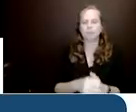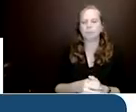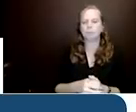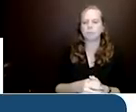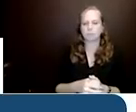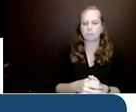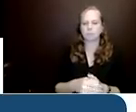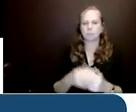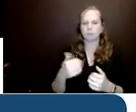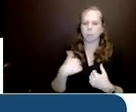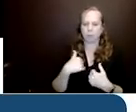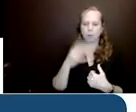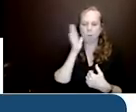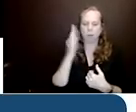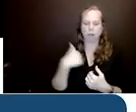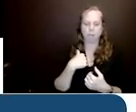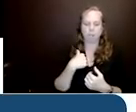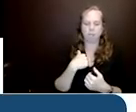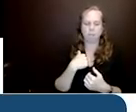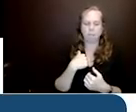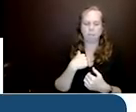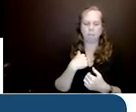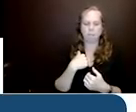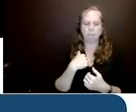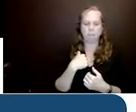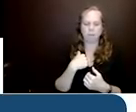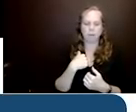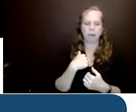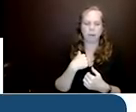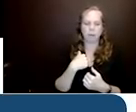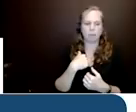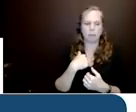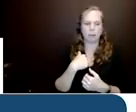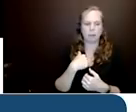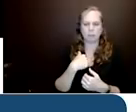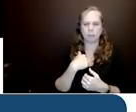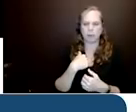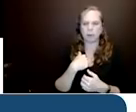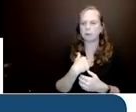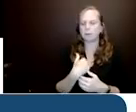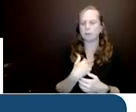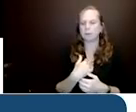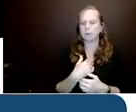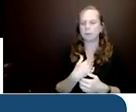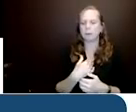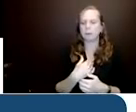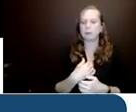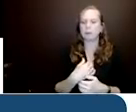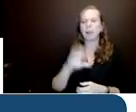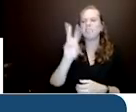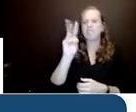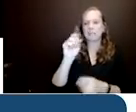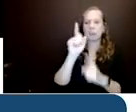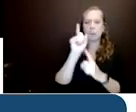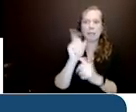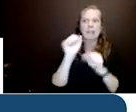of synchronous time, real time with their fellow students and our teachers, and then 60 minutes where they